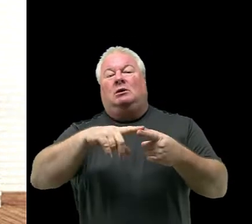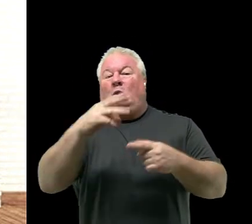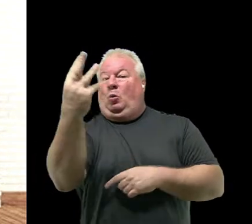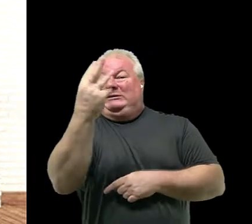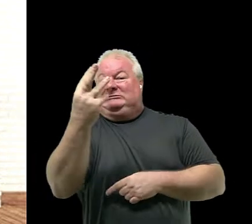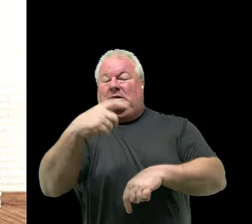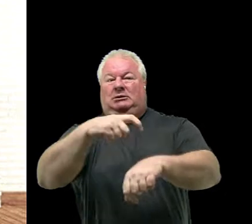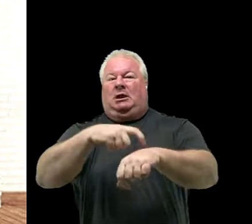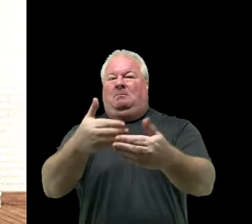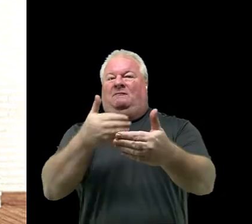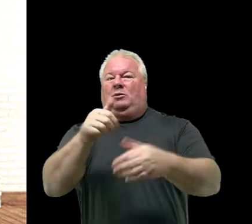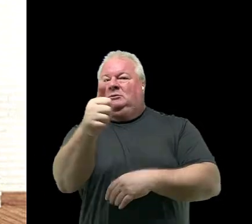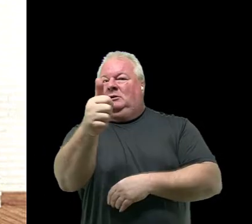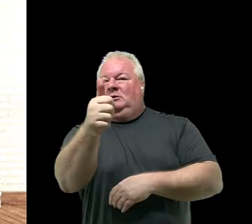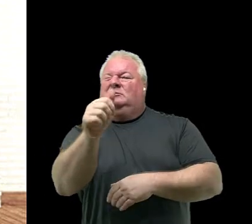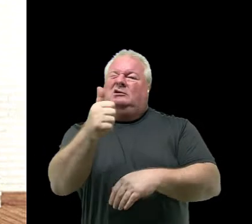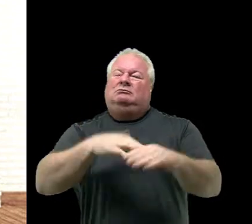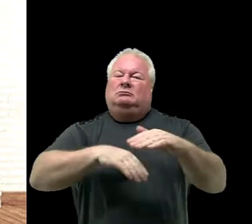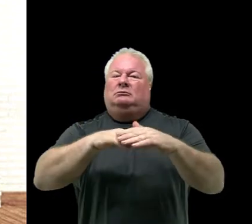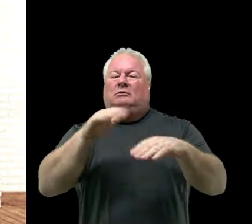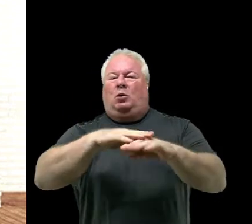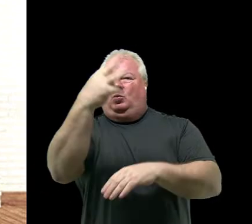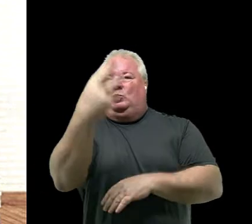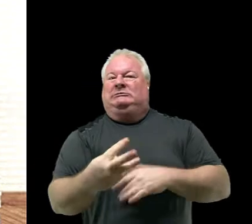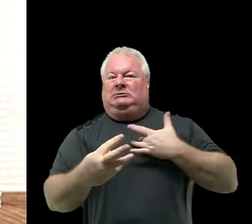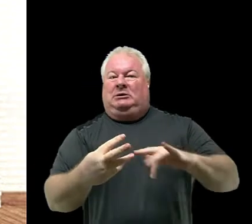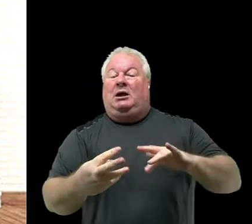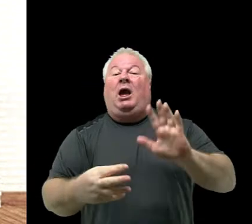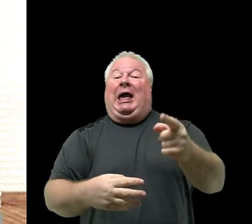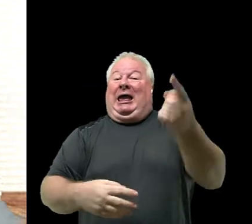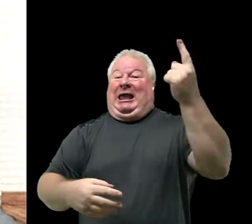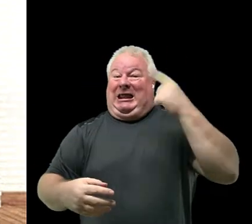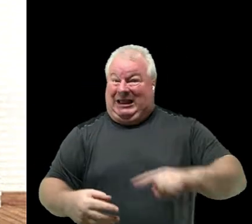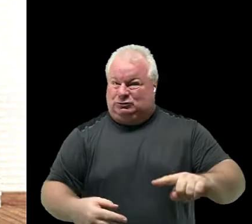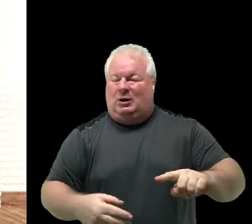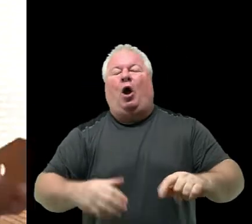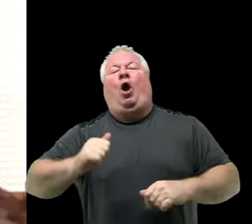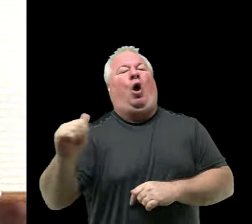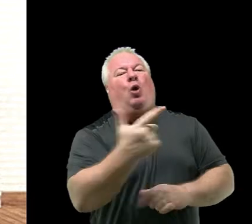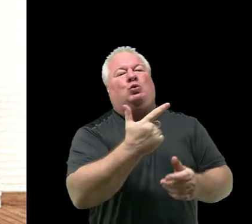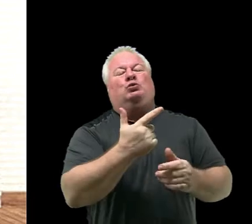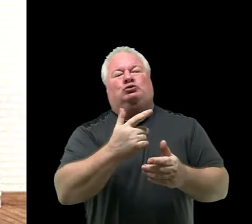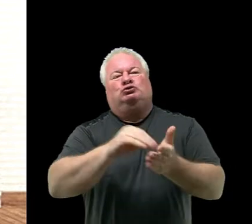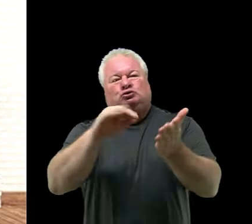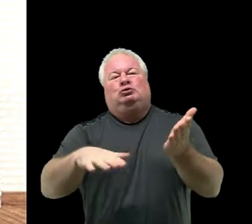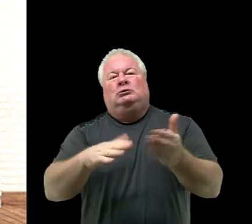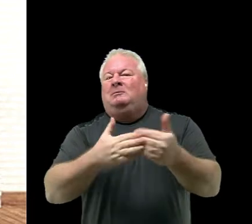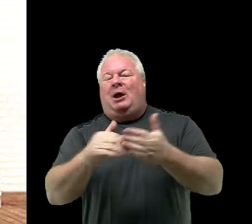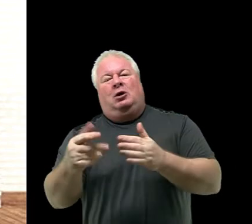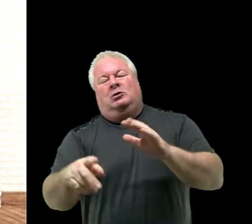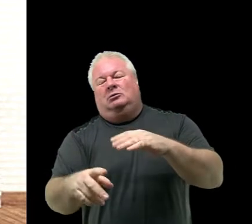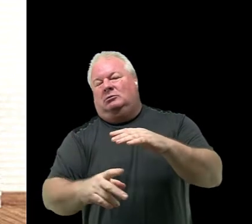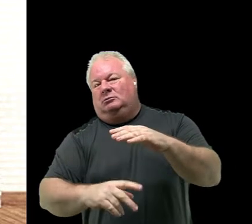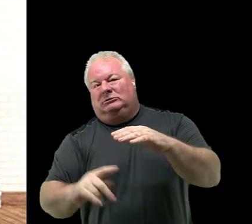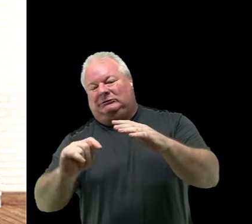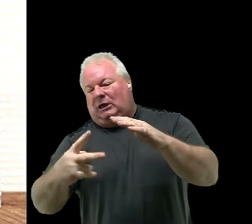Zooms on Wednesday before 10 a.m. Next week, everybody will end their